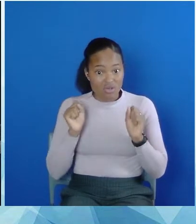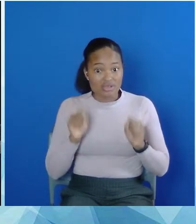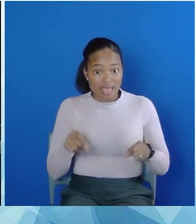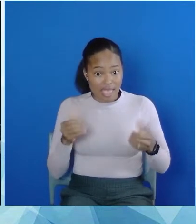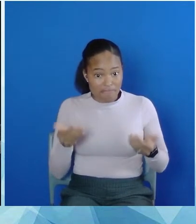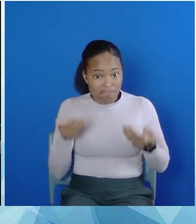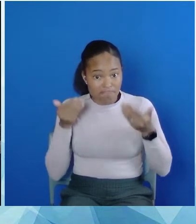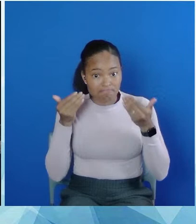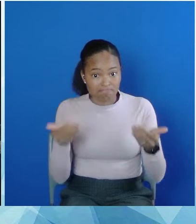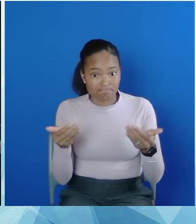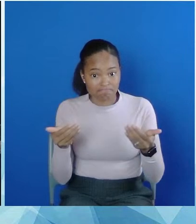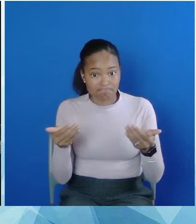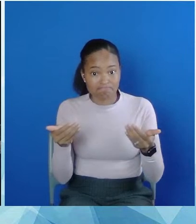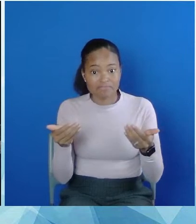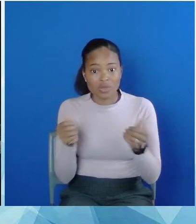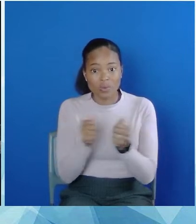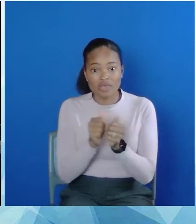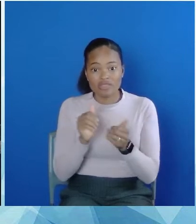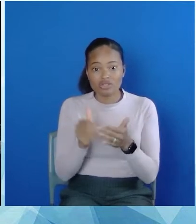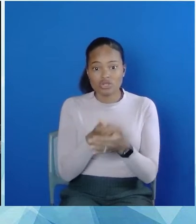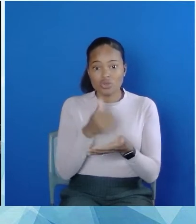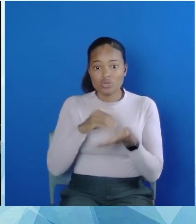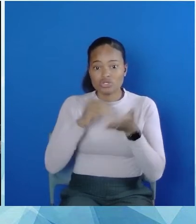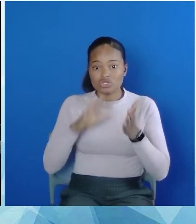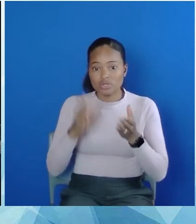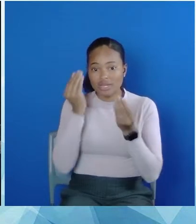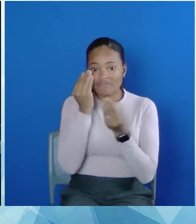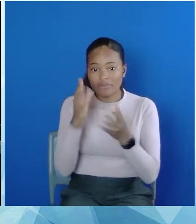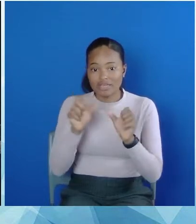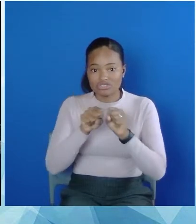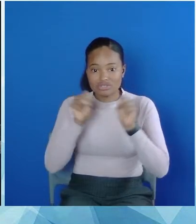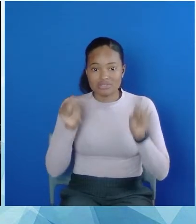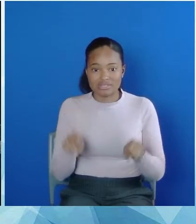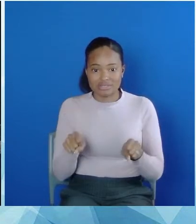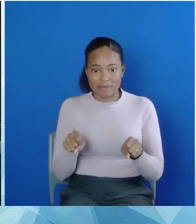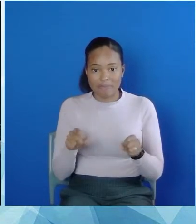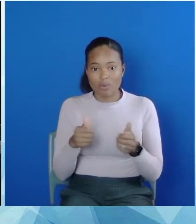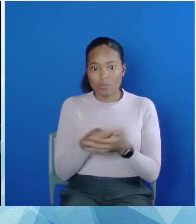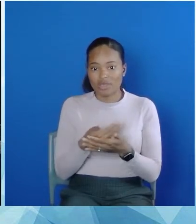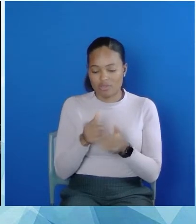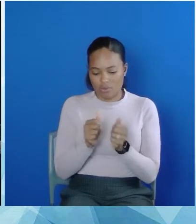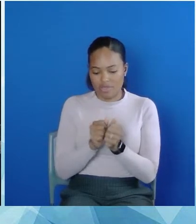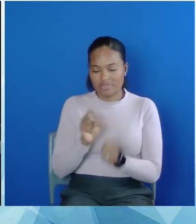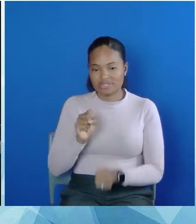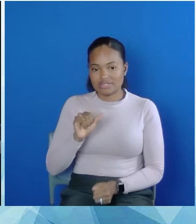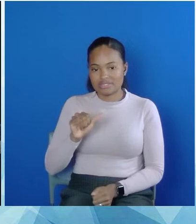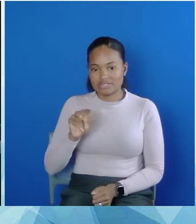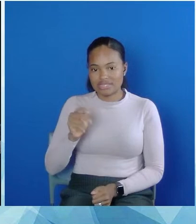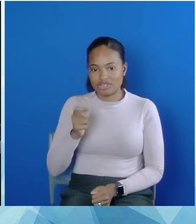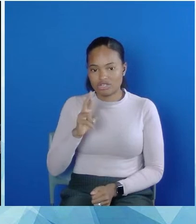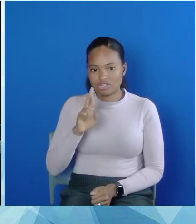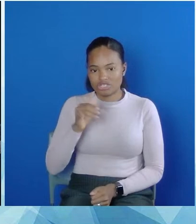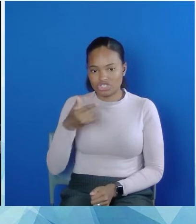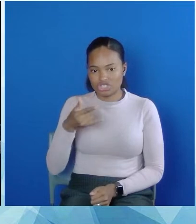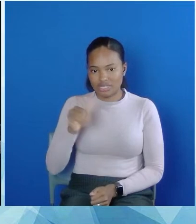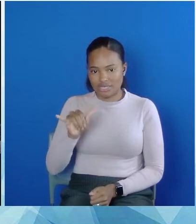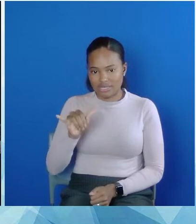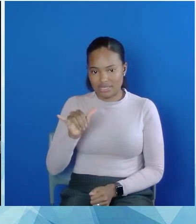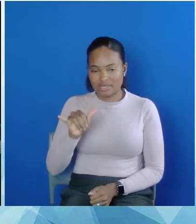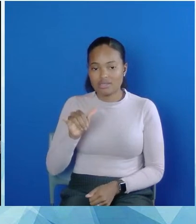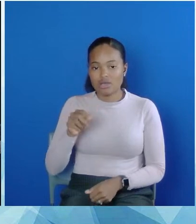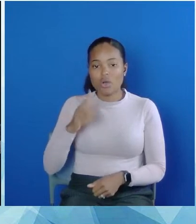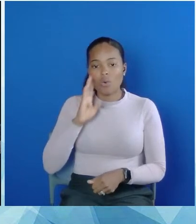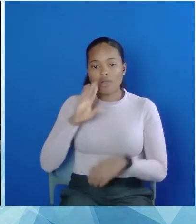move forward with the new student information system implementation with Synergy. We will be hosting the student